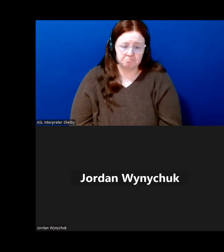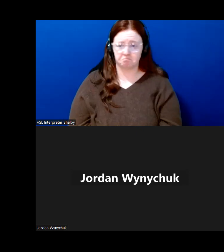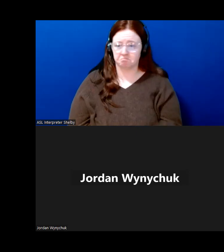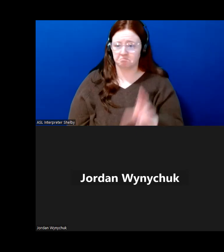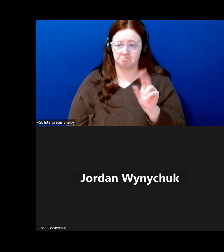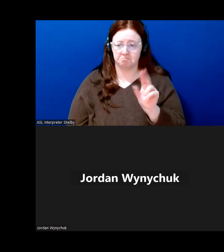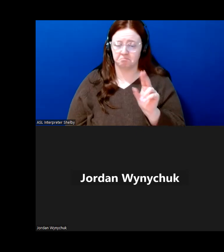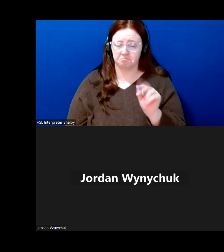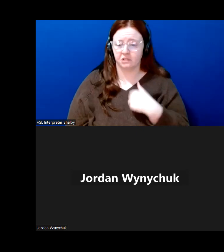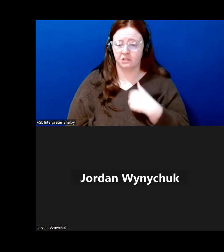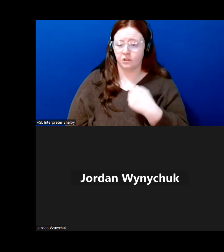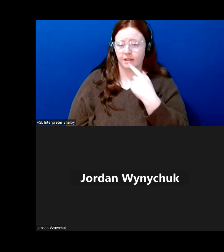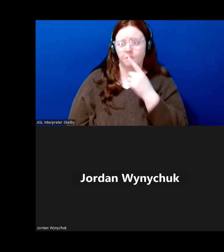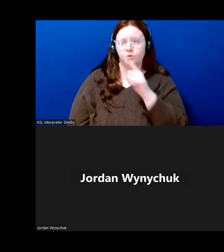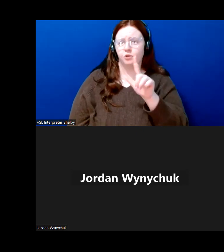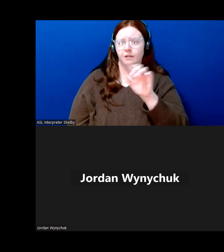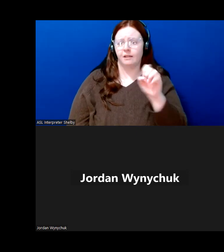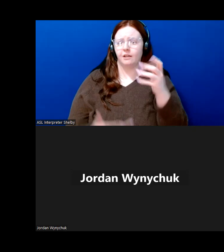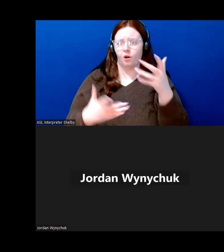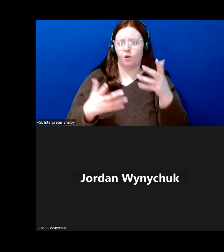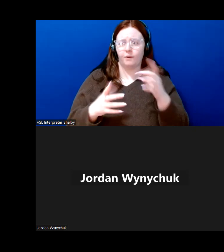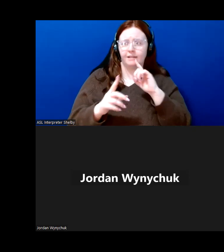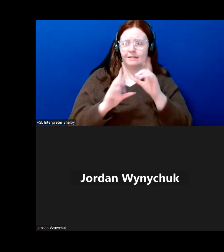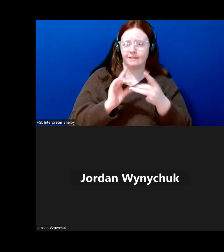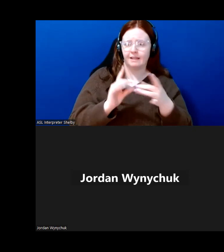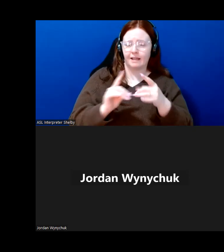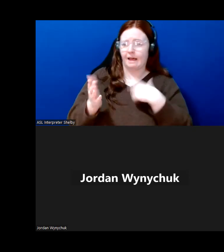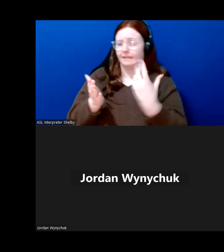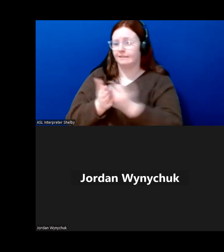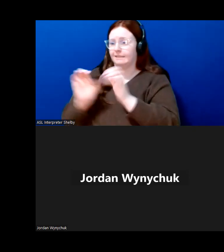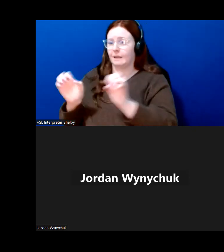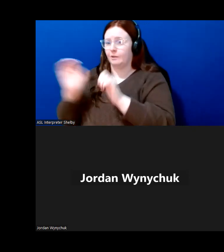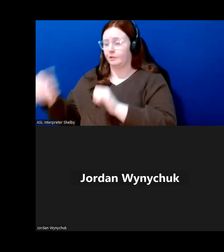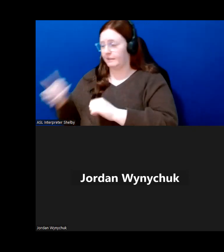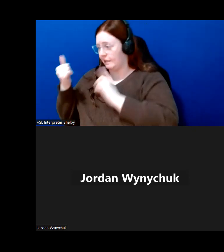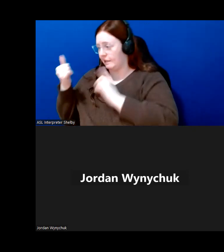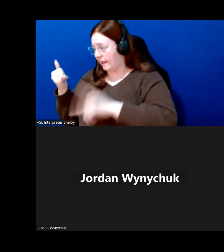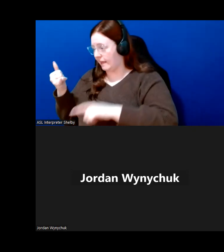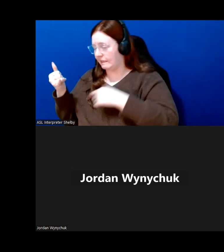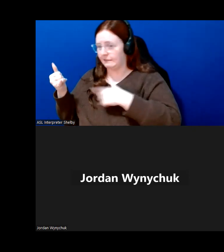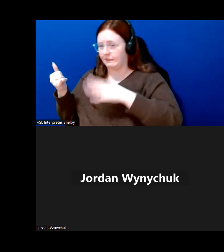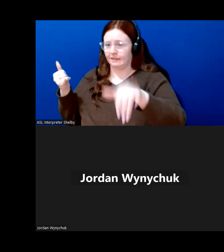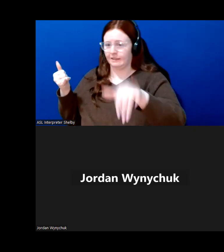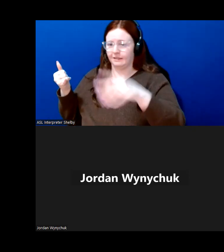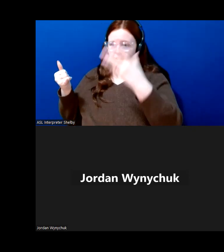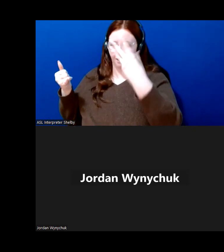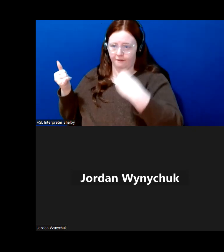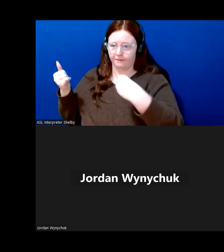just like to say, I'm sure Lee's already said this. I was on an emergency phone call out of nowhere. That's why my camera went